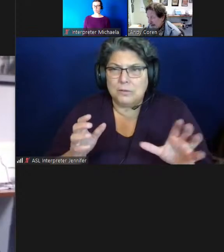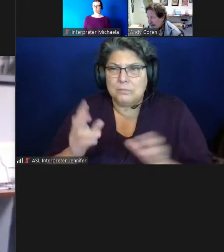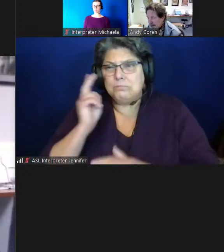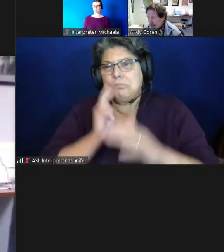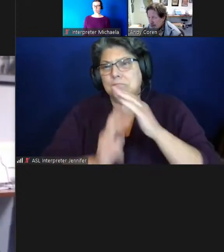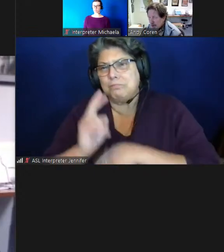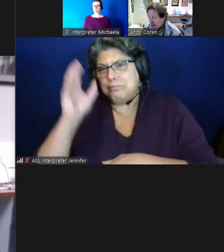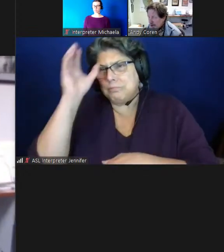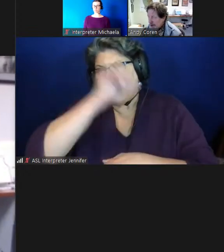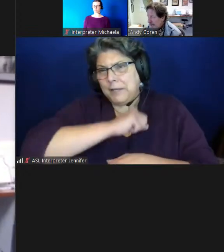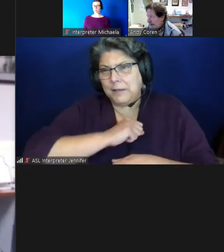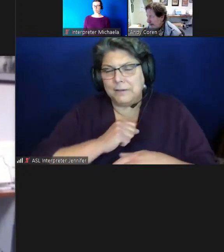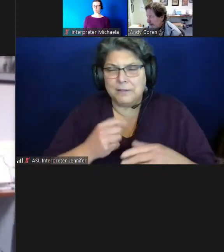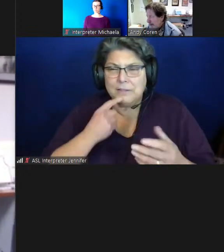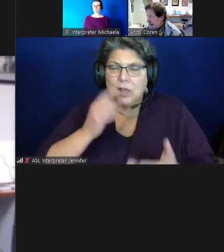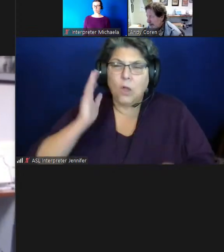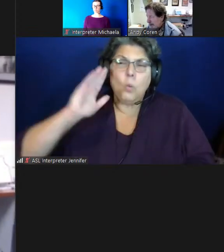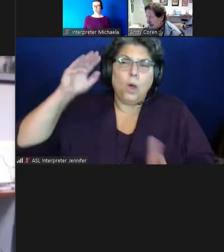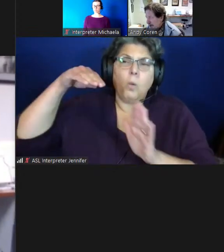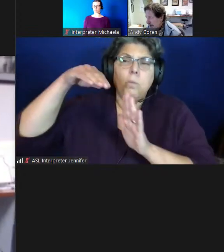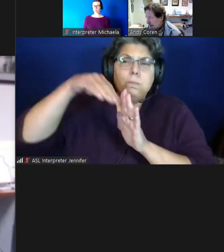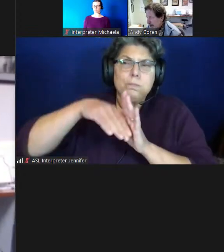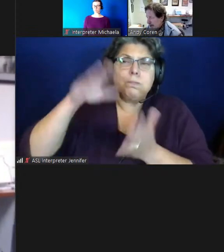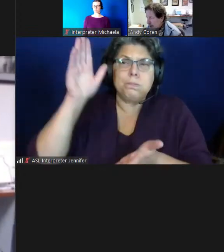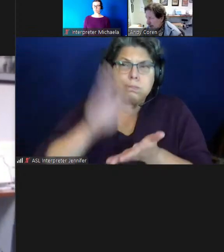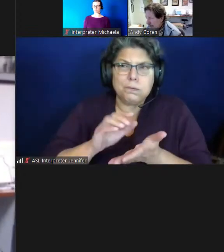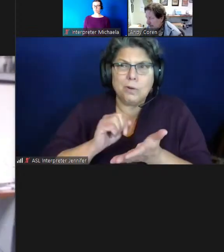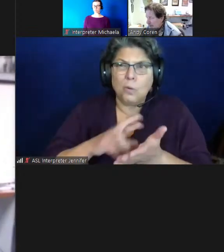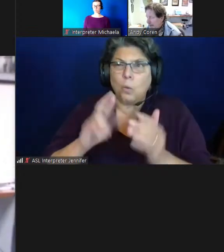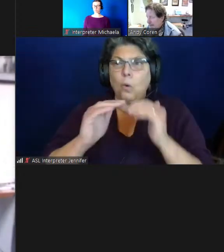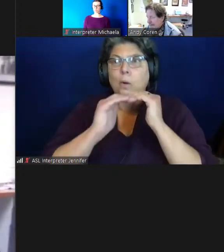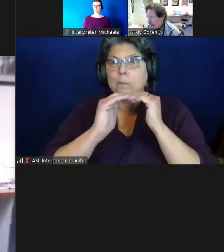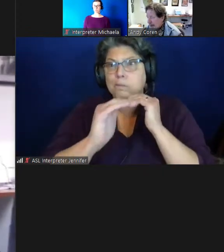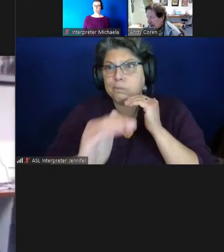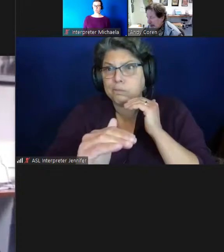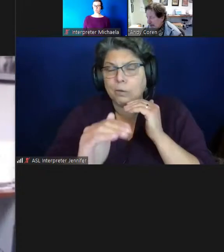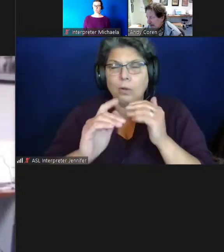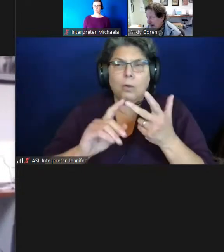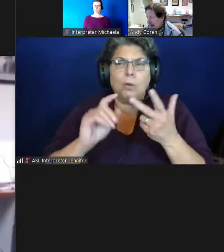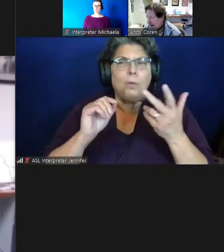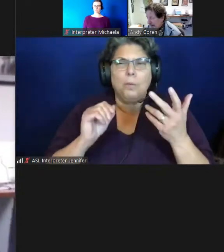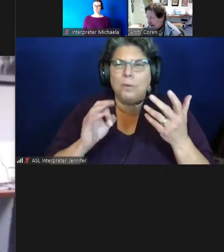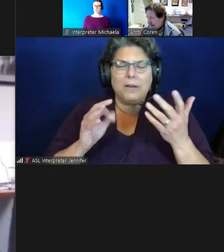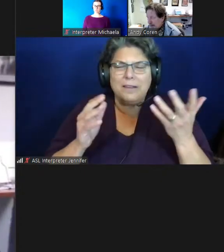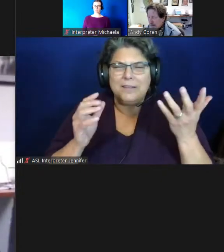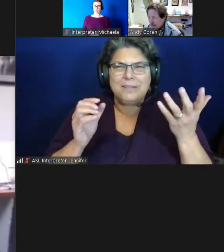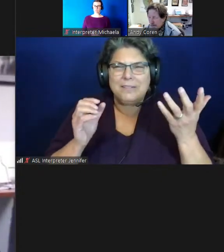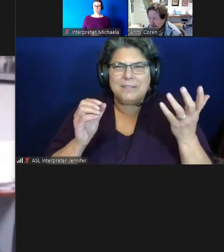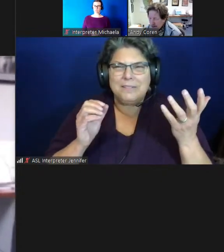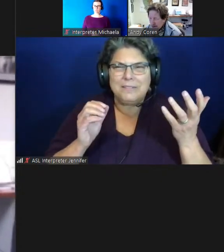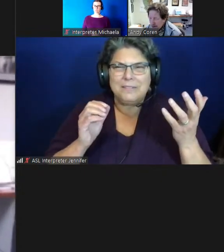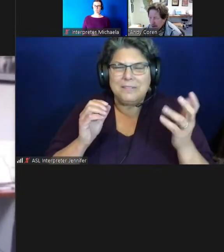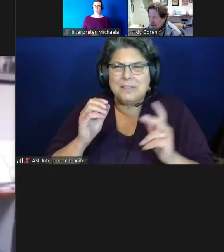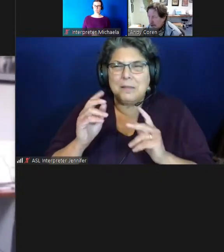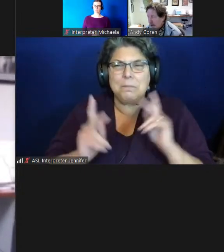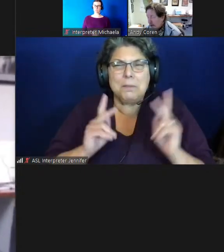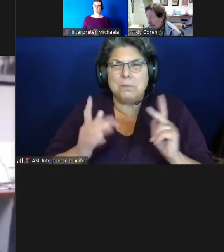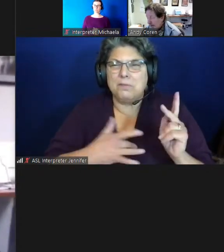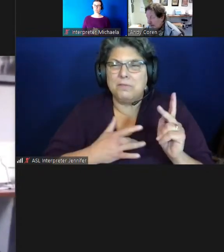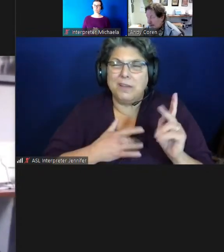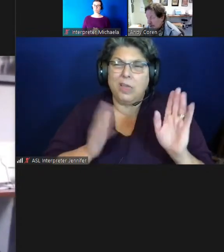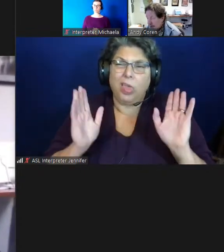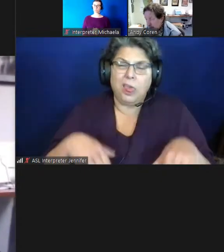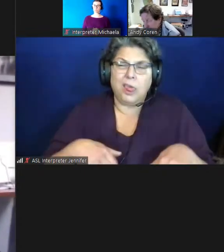going to be less or it's going to be continuing at a low level that might make people complacent. I also don't